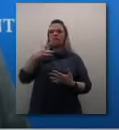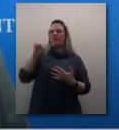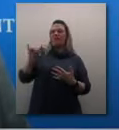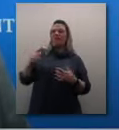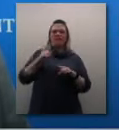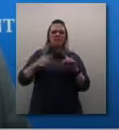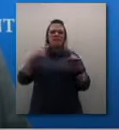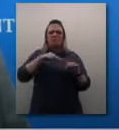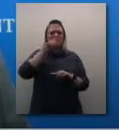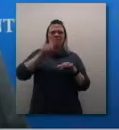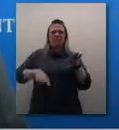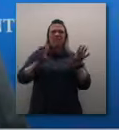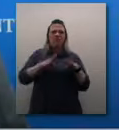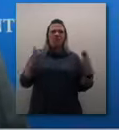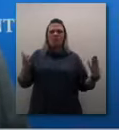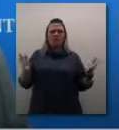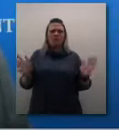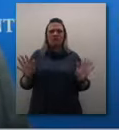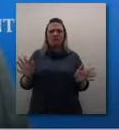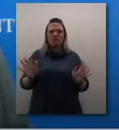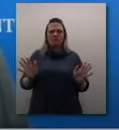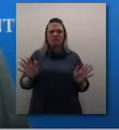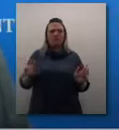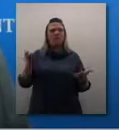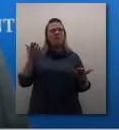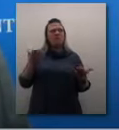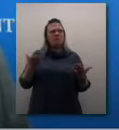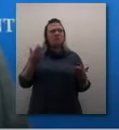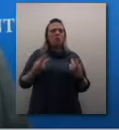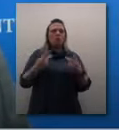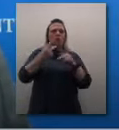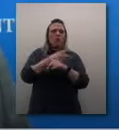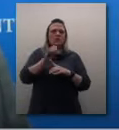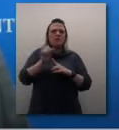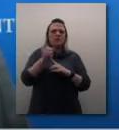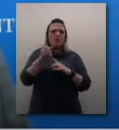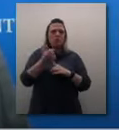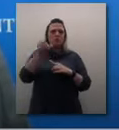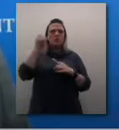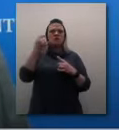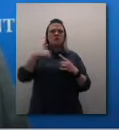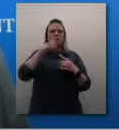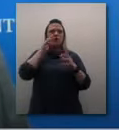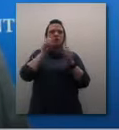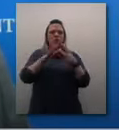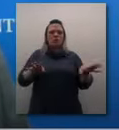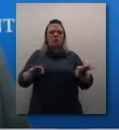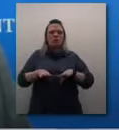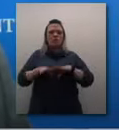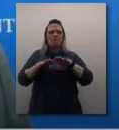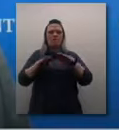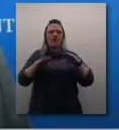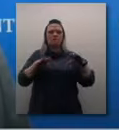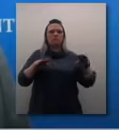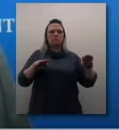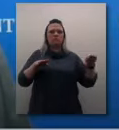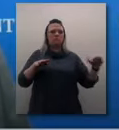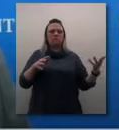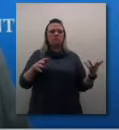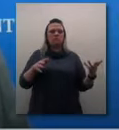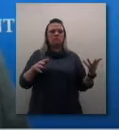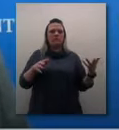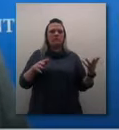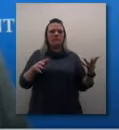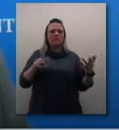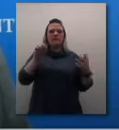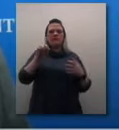we can just open up. We would certainly be in a much worse situation because we would lose the flattening of the curve. There